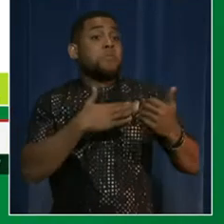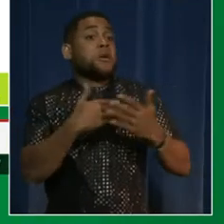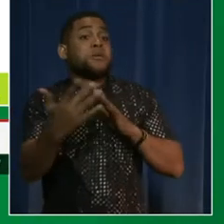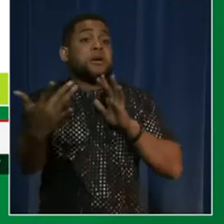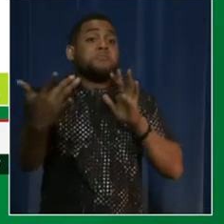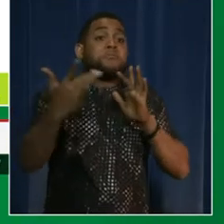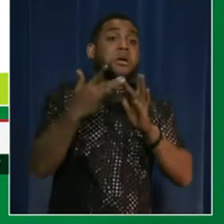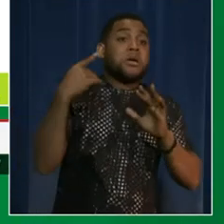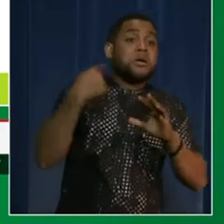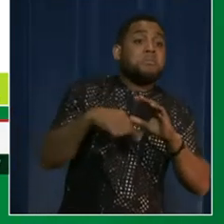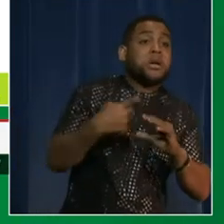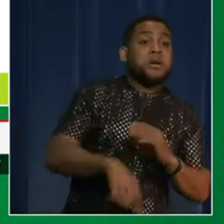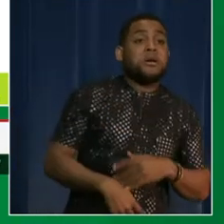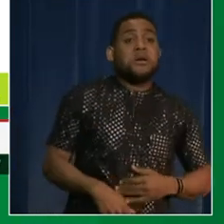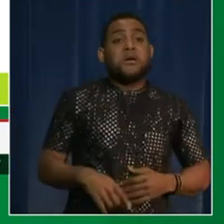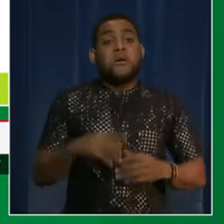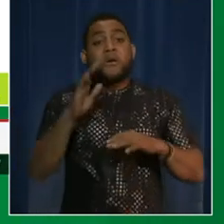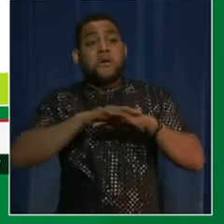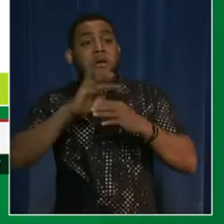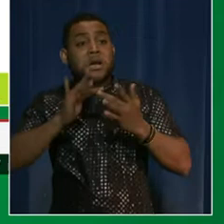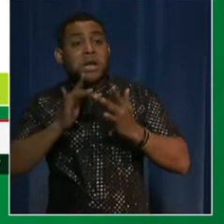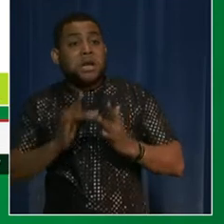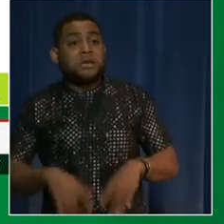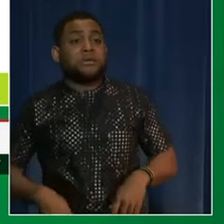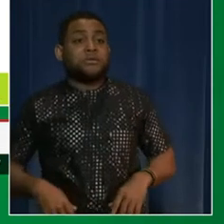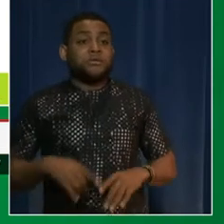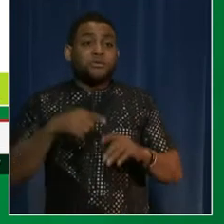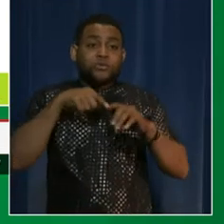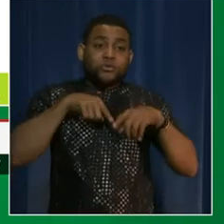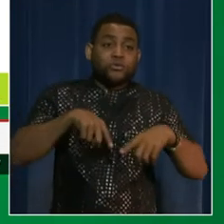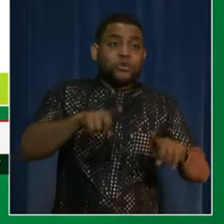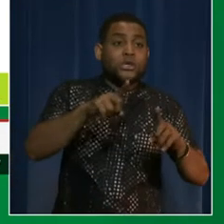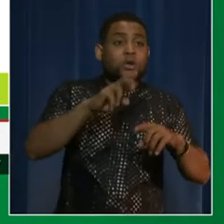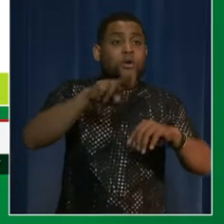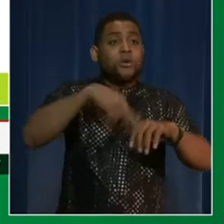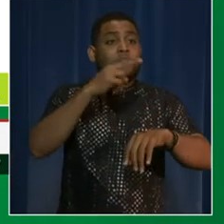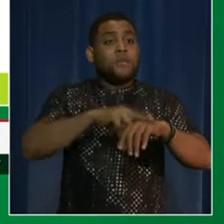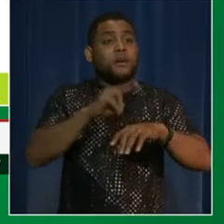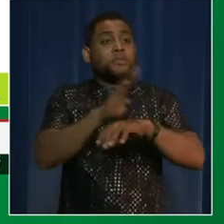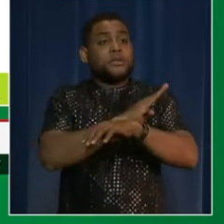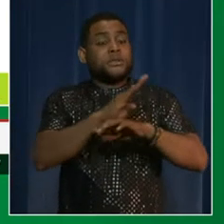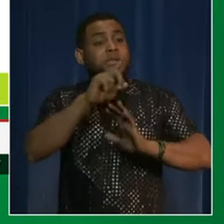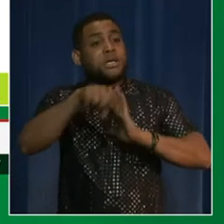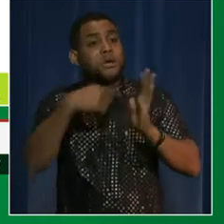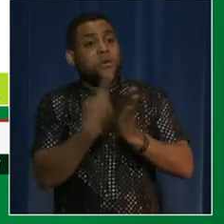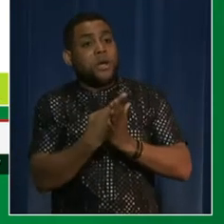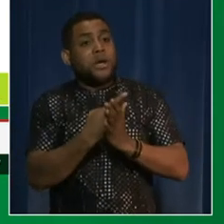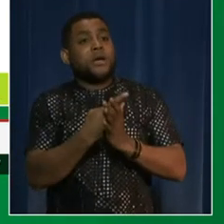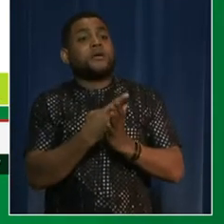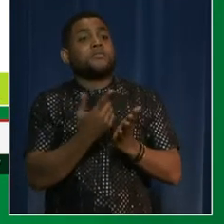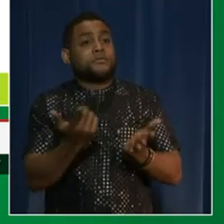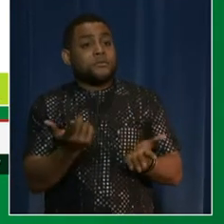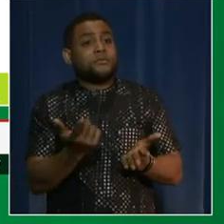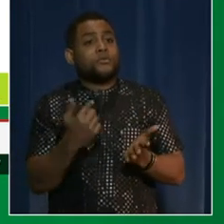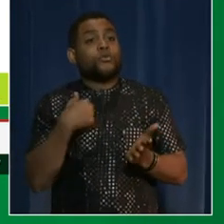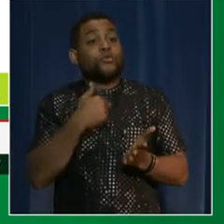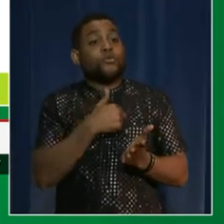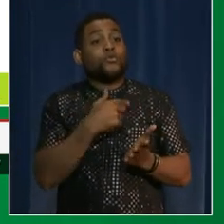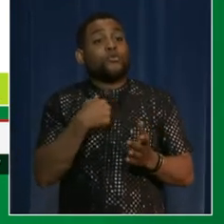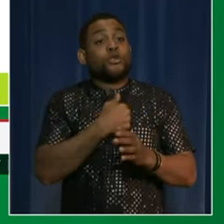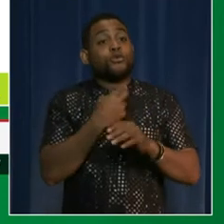through our online inquiry form, or during normal business hours, using the live chat available on dcra.dc.gov or by phone